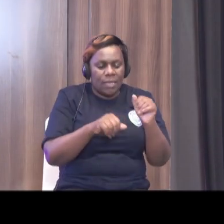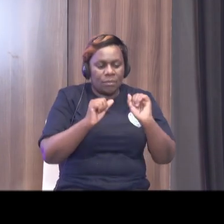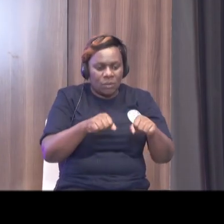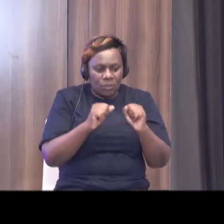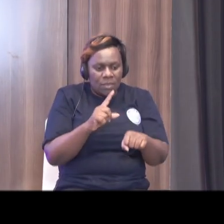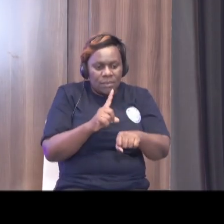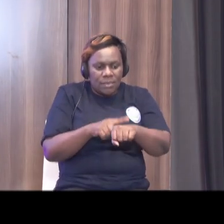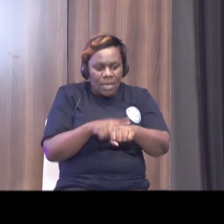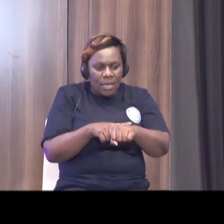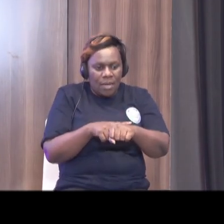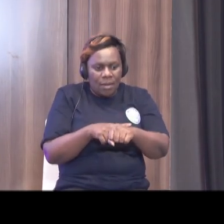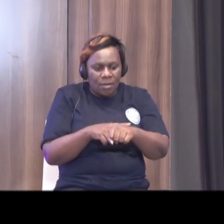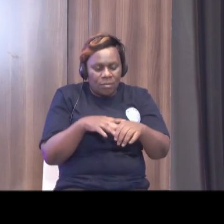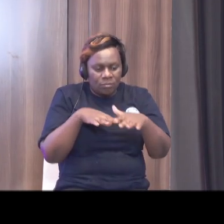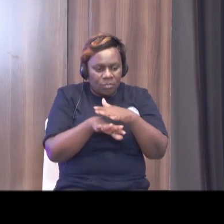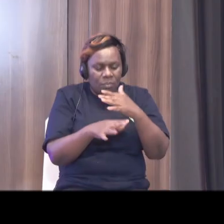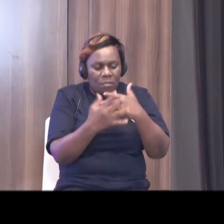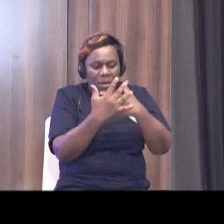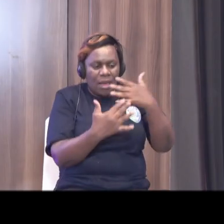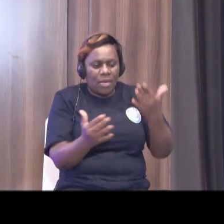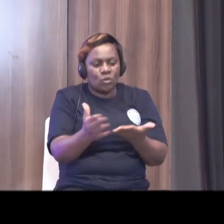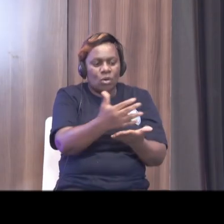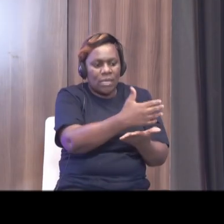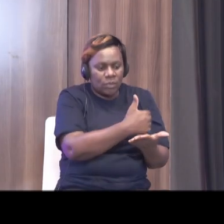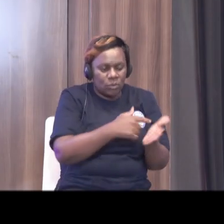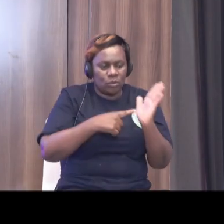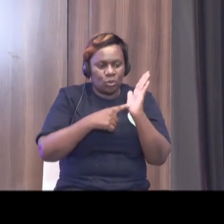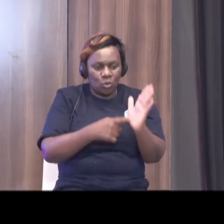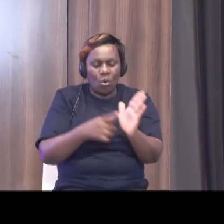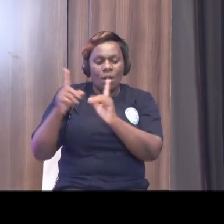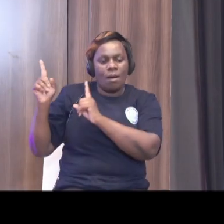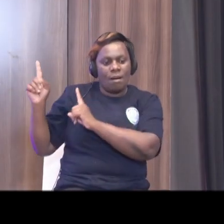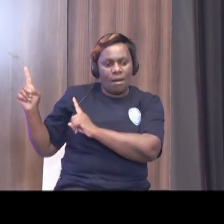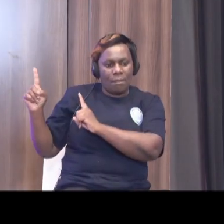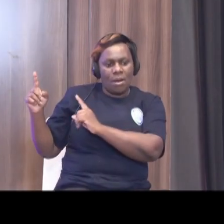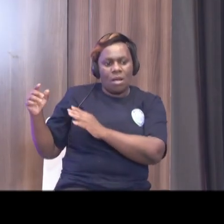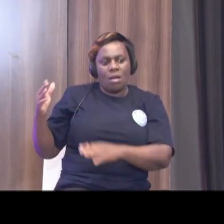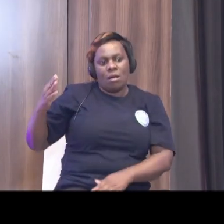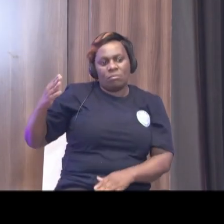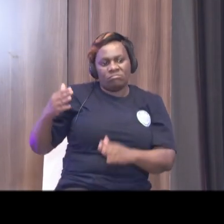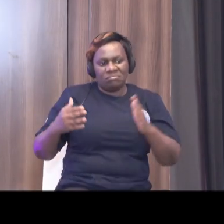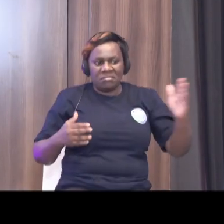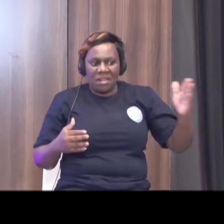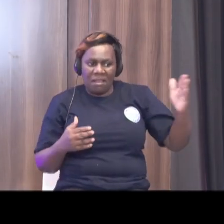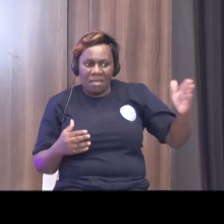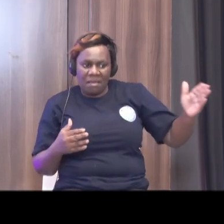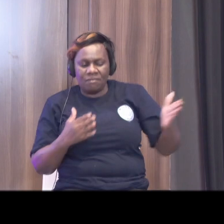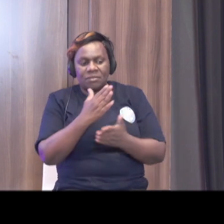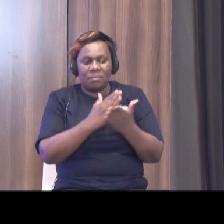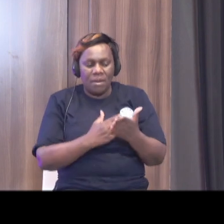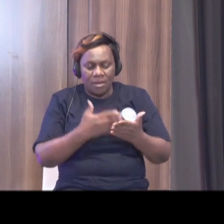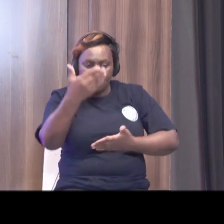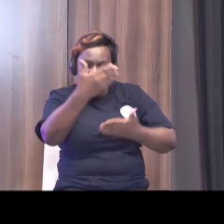the timing of the dried blood spot collection, I'm showing you here on the left part of this slide. And